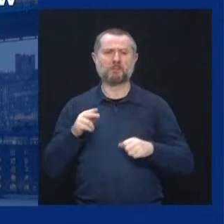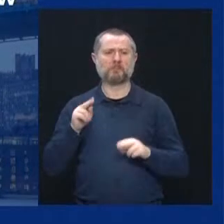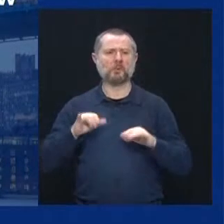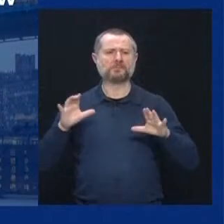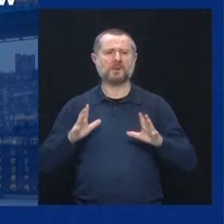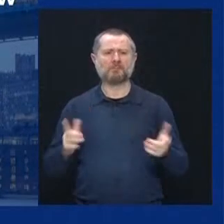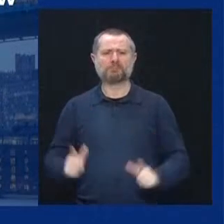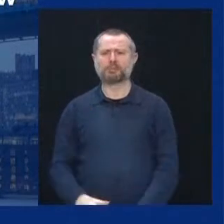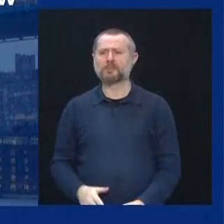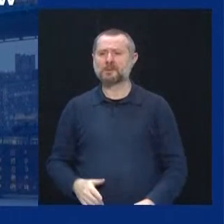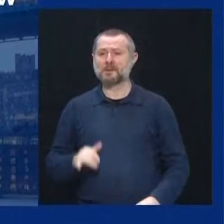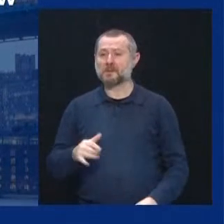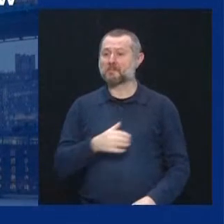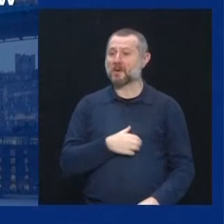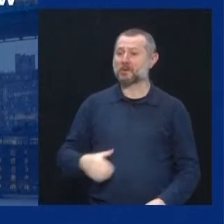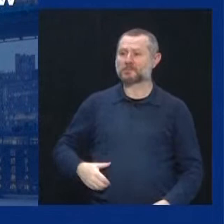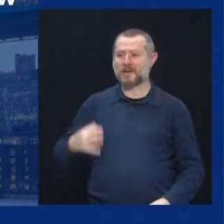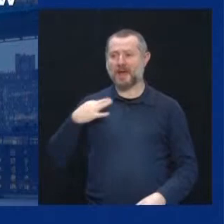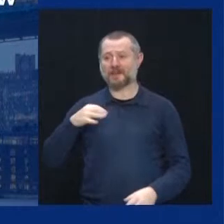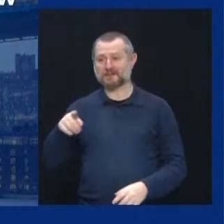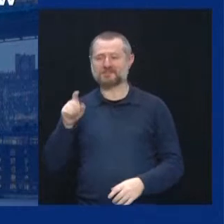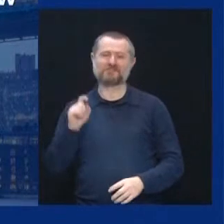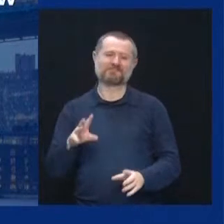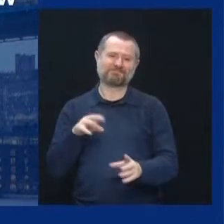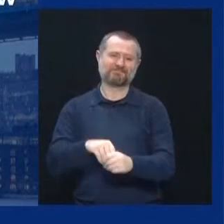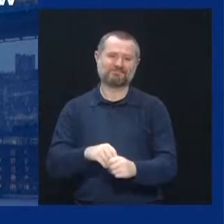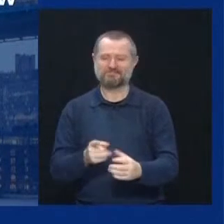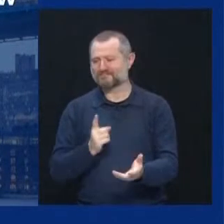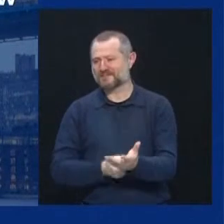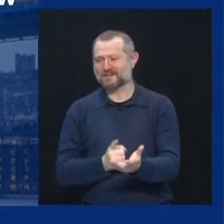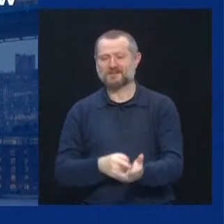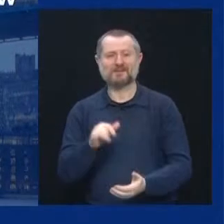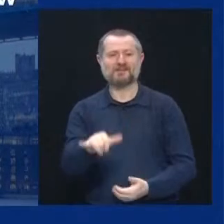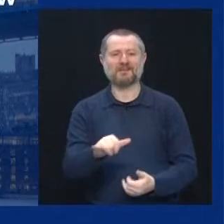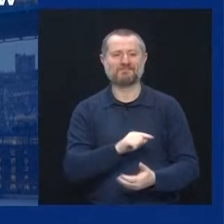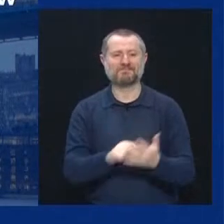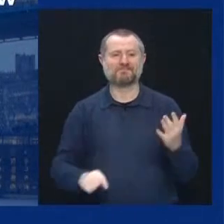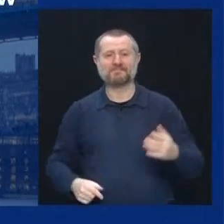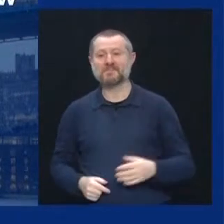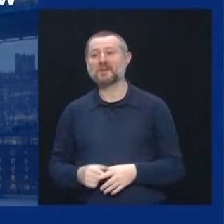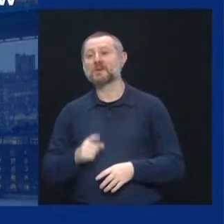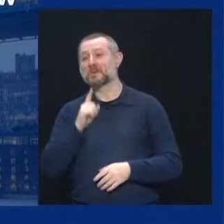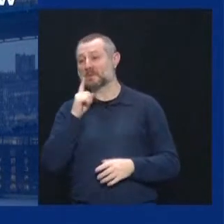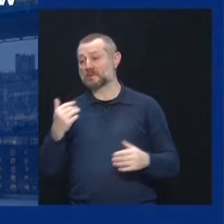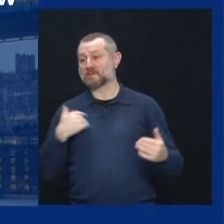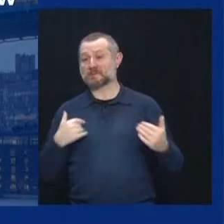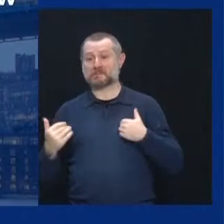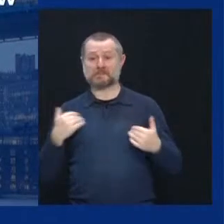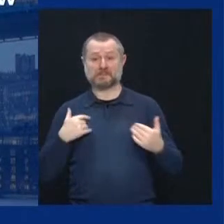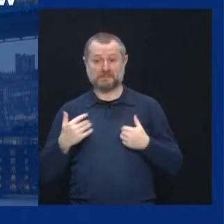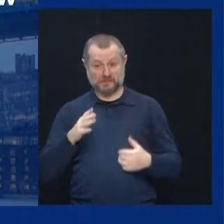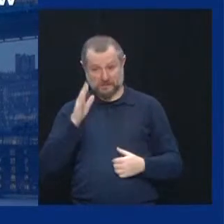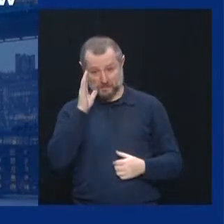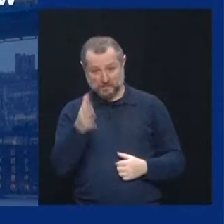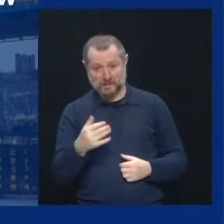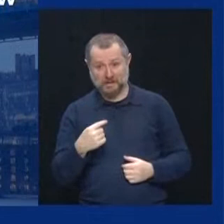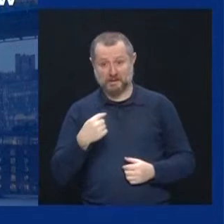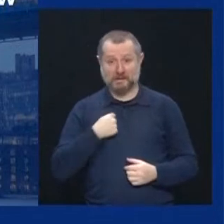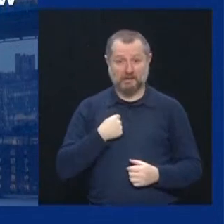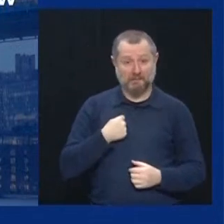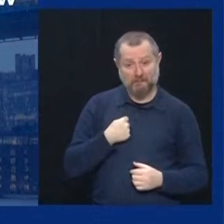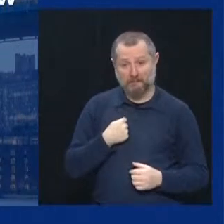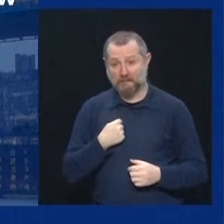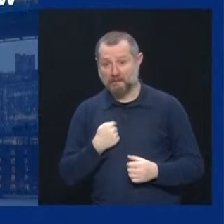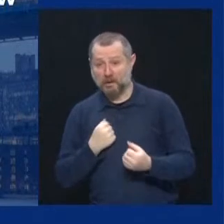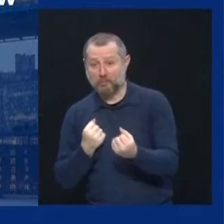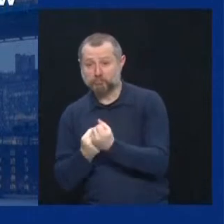be discussed in the New York City mayoral race. People ask me, am I going to make an